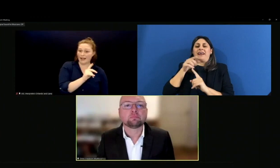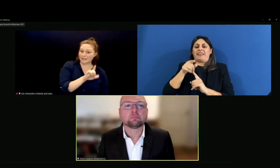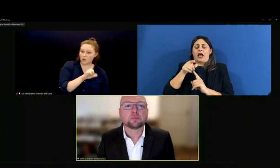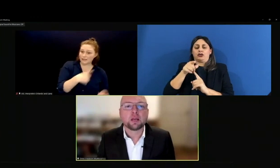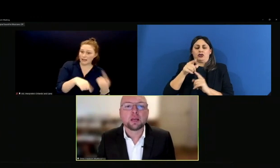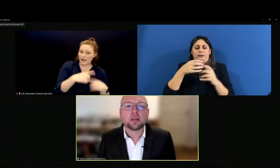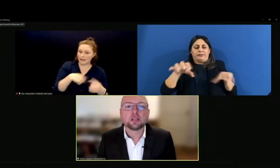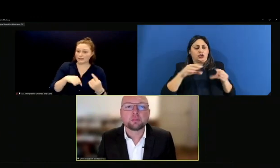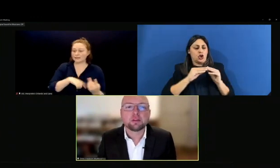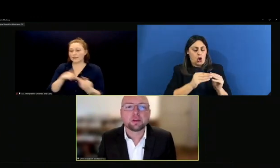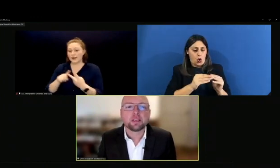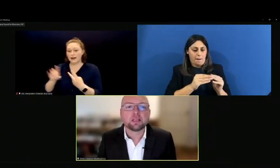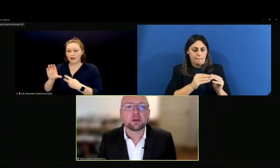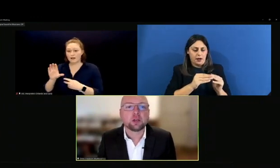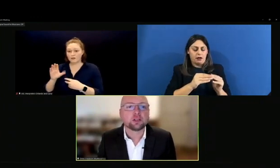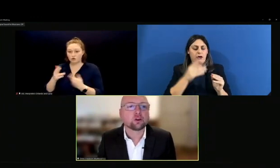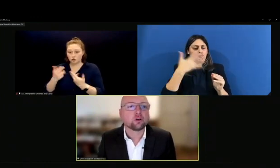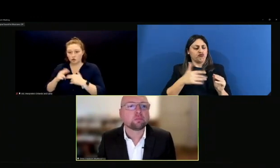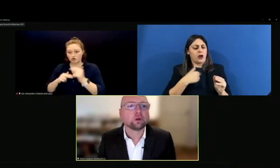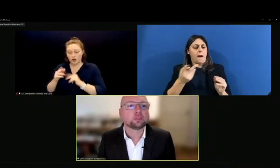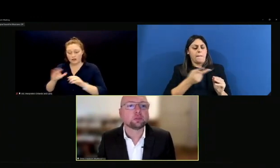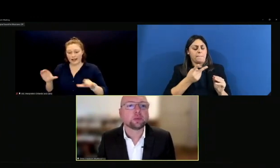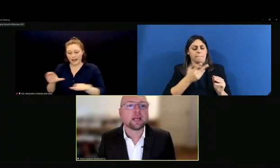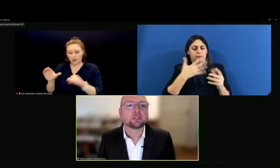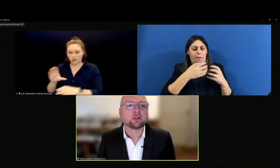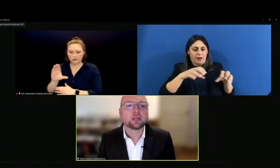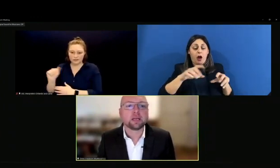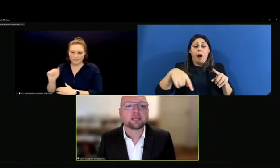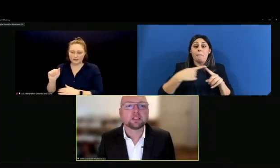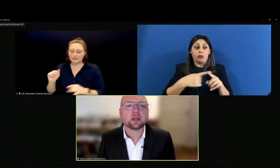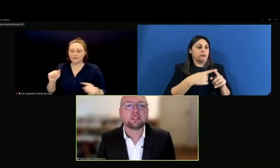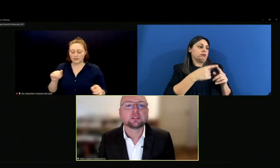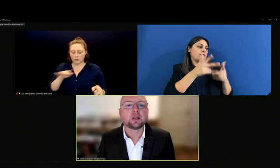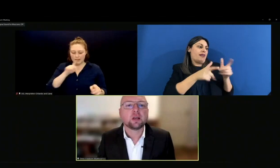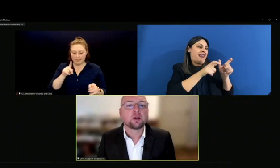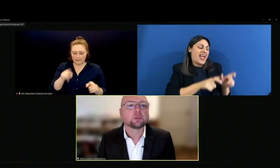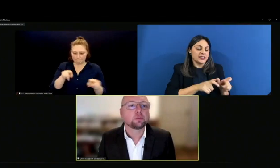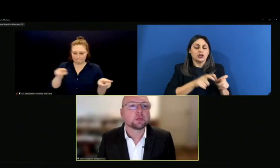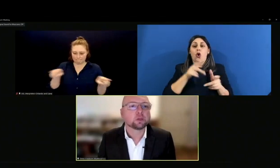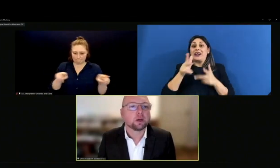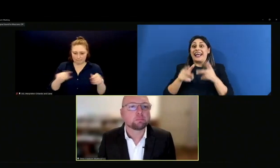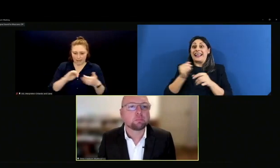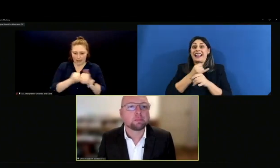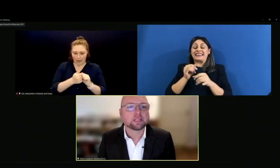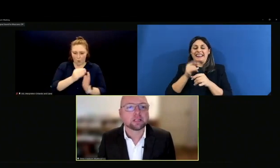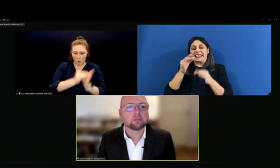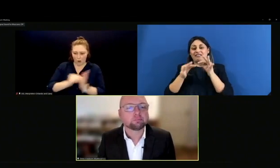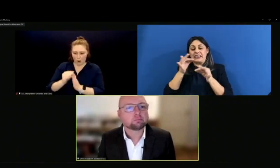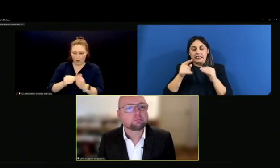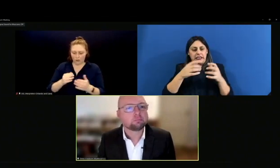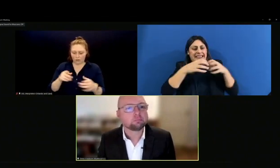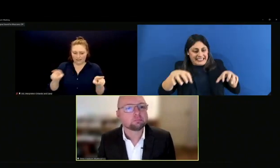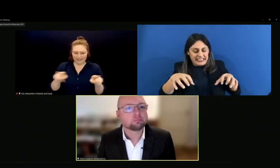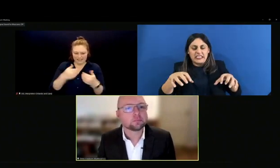action. Specifically, determining the cutoff points between lexical and depicting signs was sometimes quite problematic.